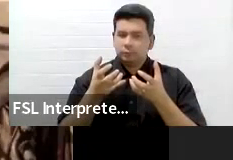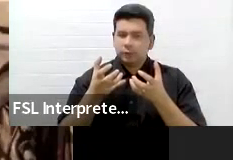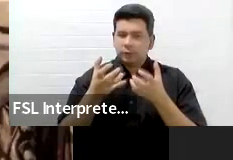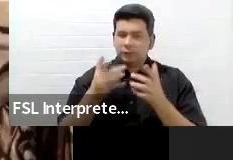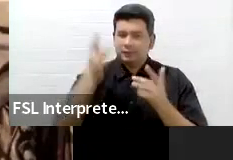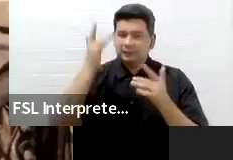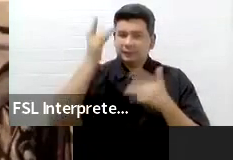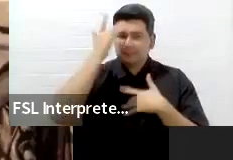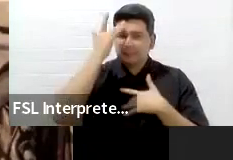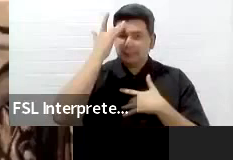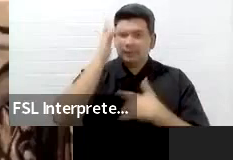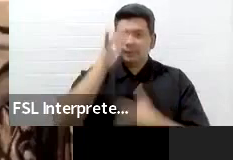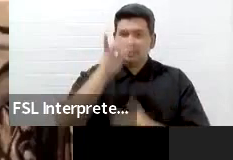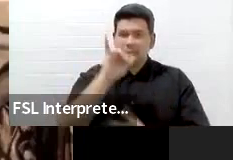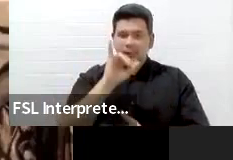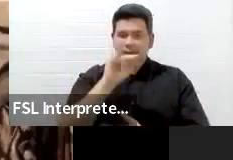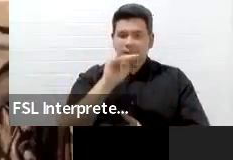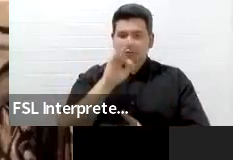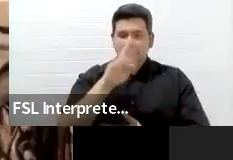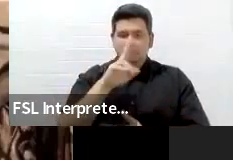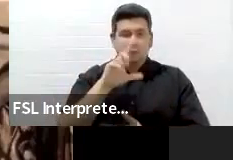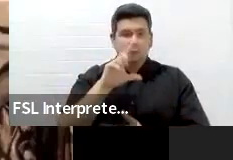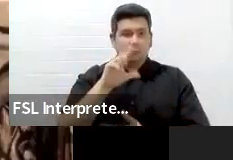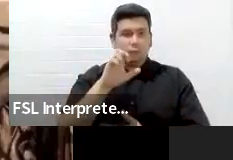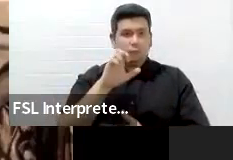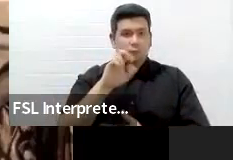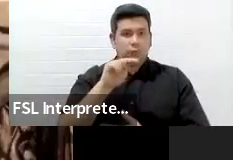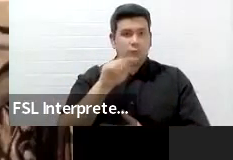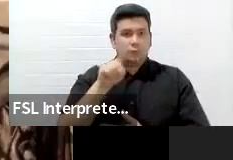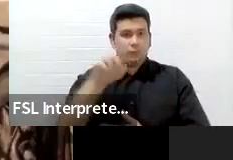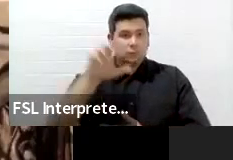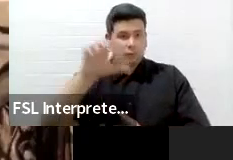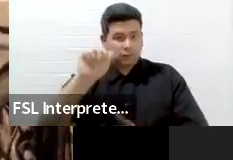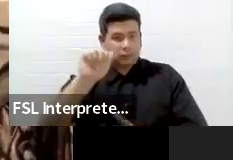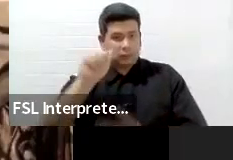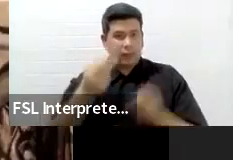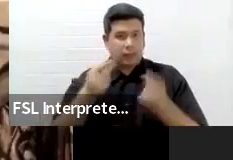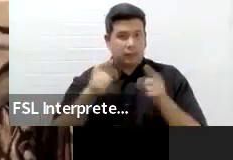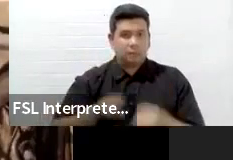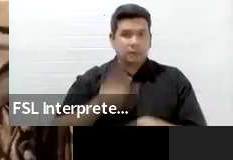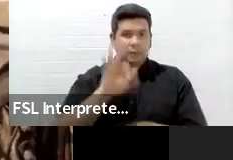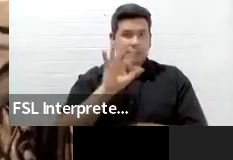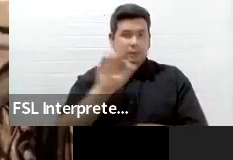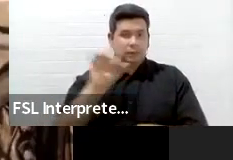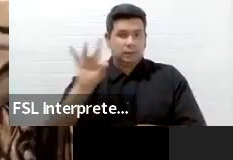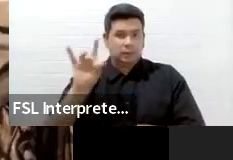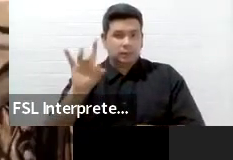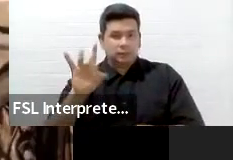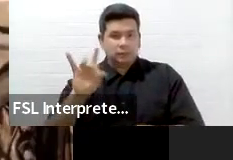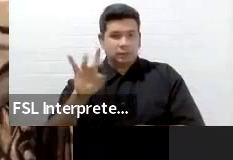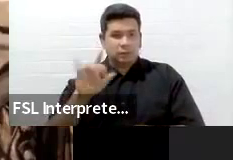influenza pandemic of 1918, 1919, and the cholera pandemic of 1903 and